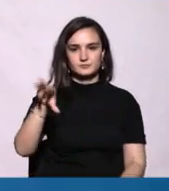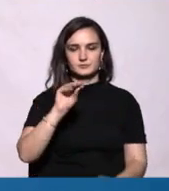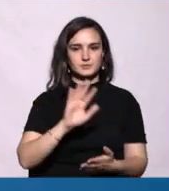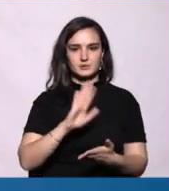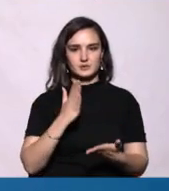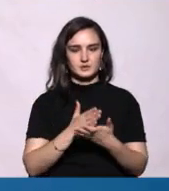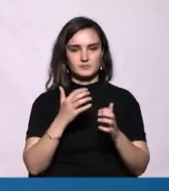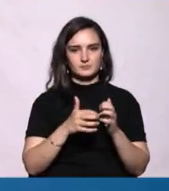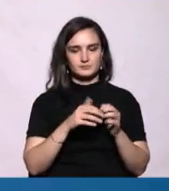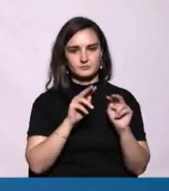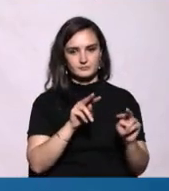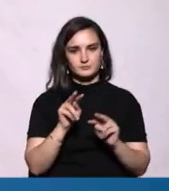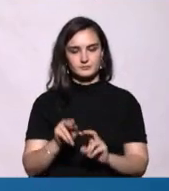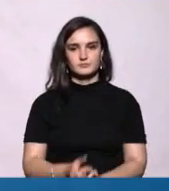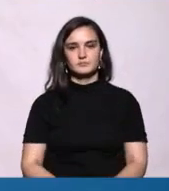not gardeners.